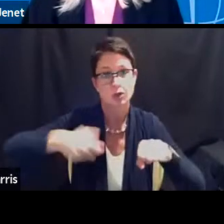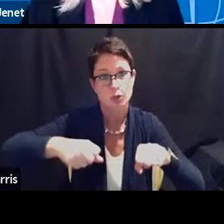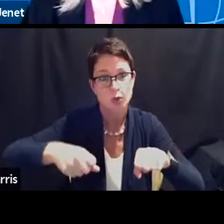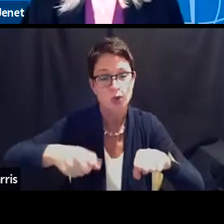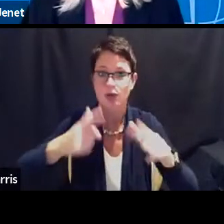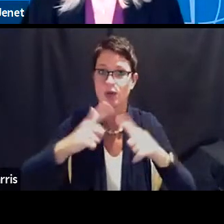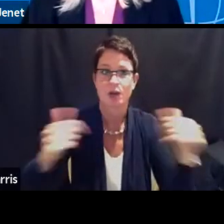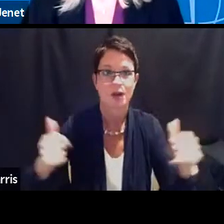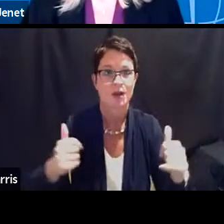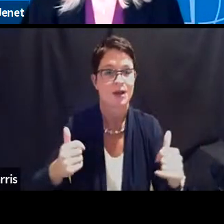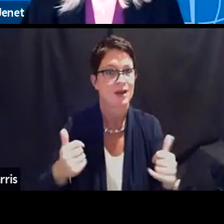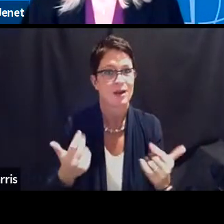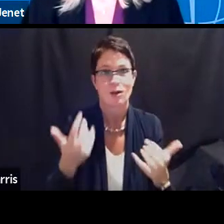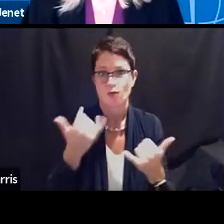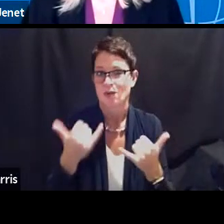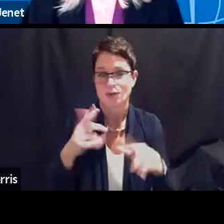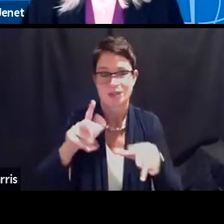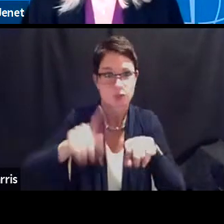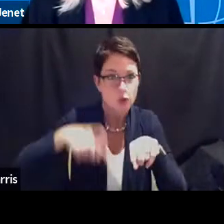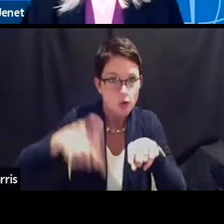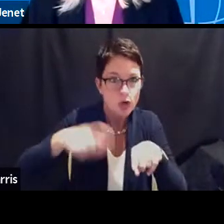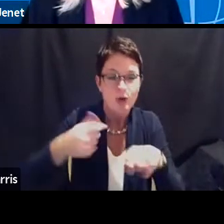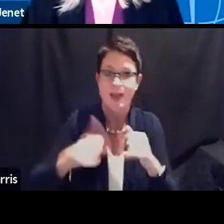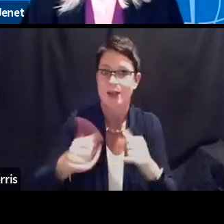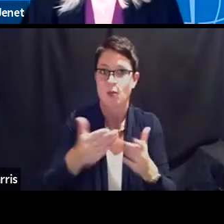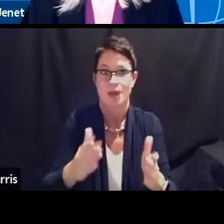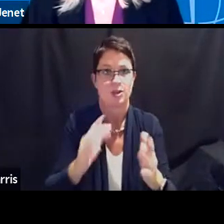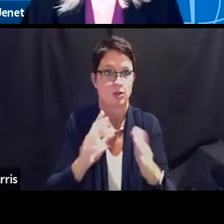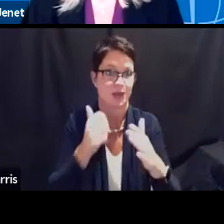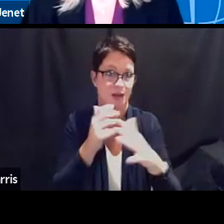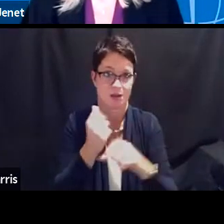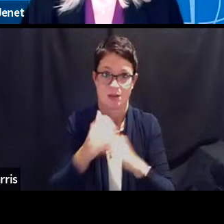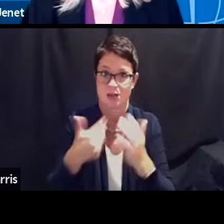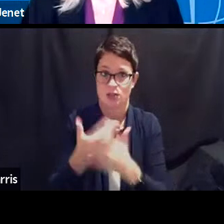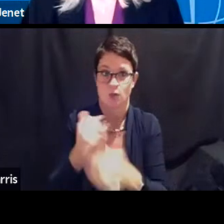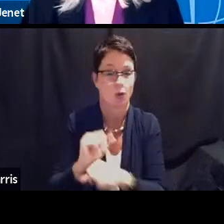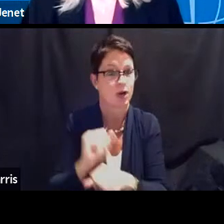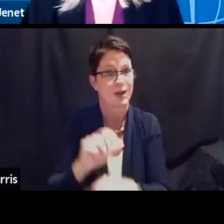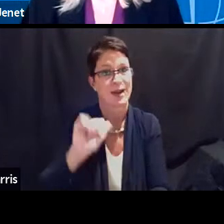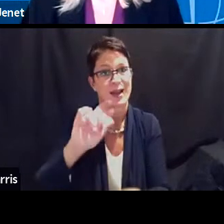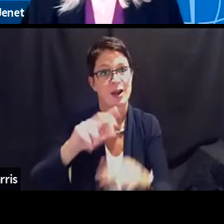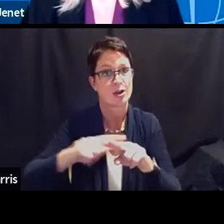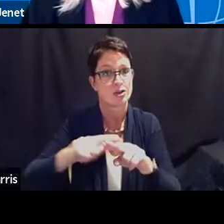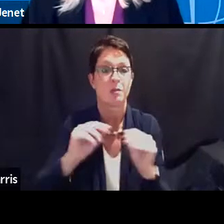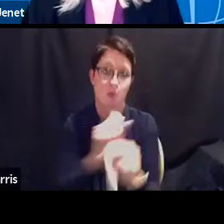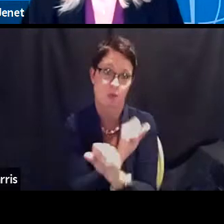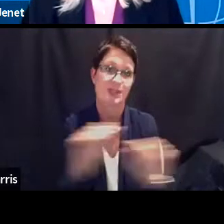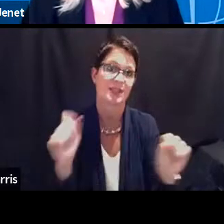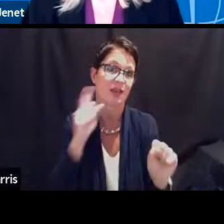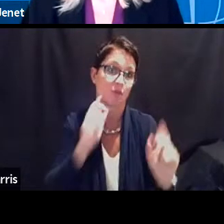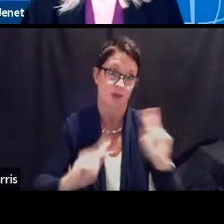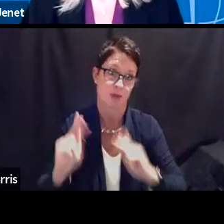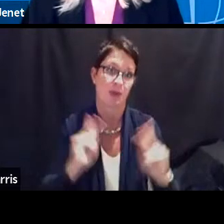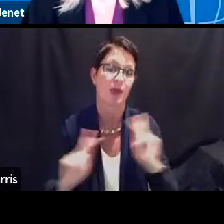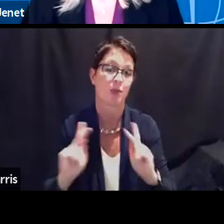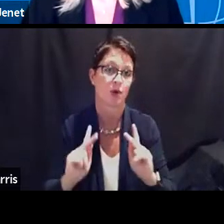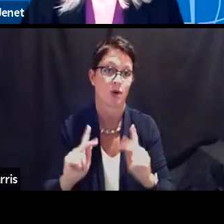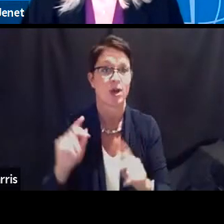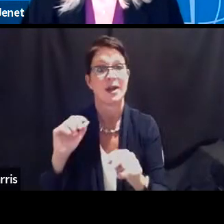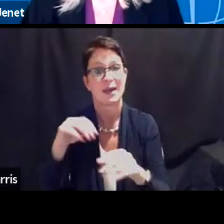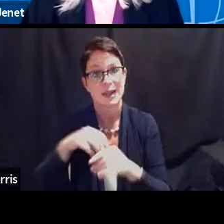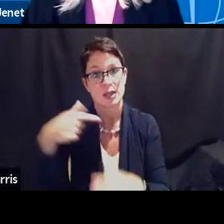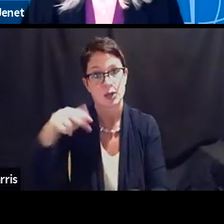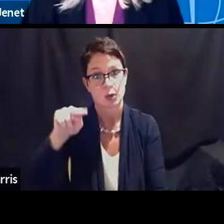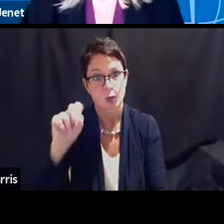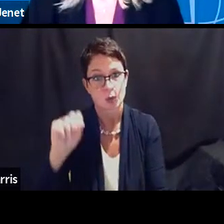else that are possible under the sun that they try to get to work. The air train would make it much more safe for the residents of everybody in Queens